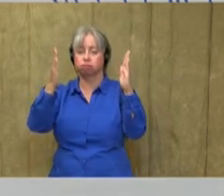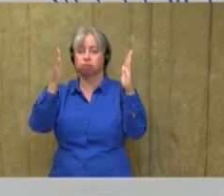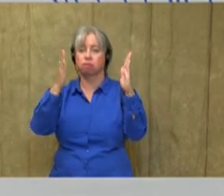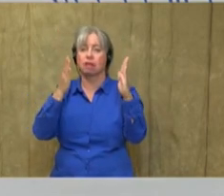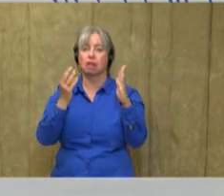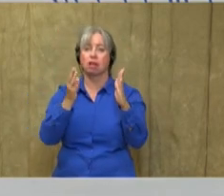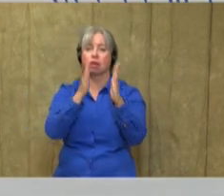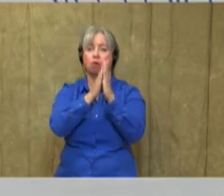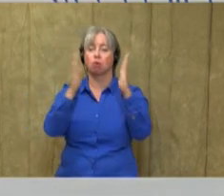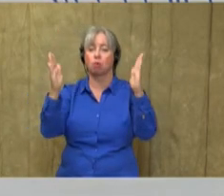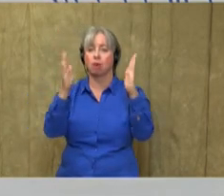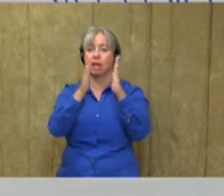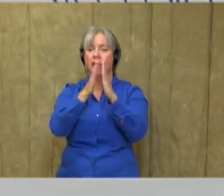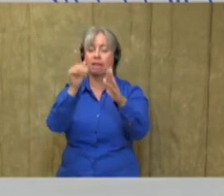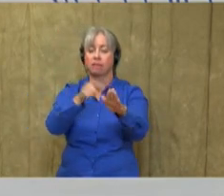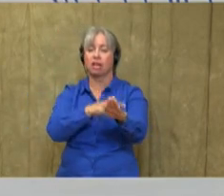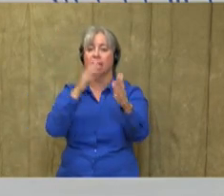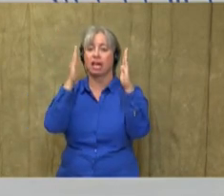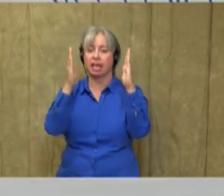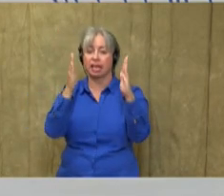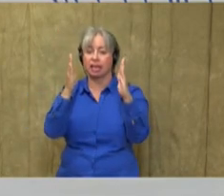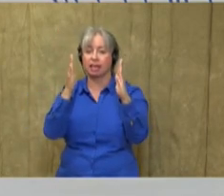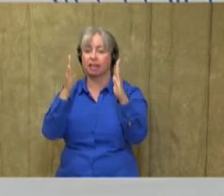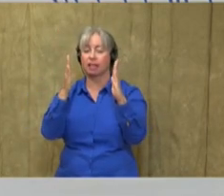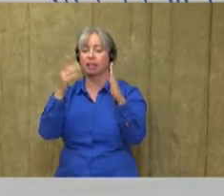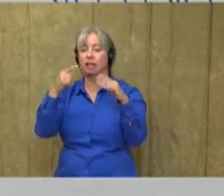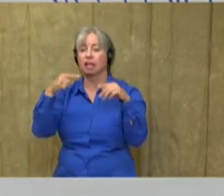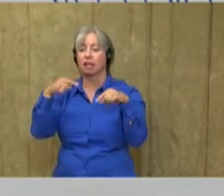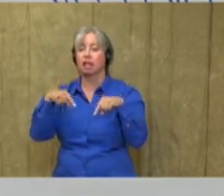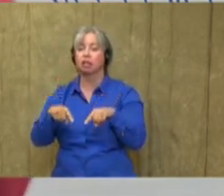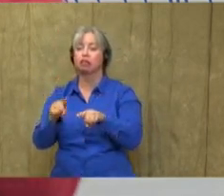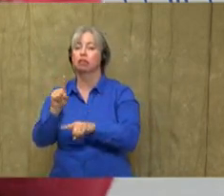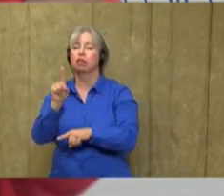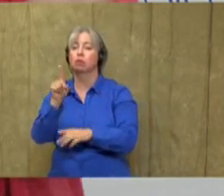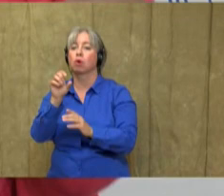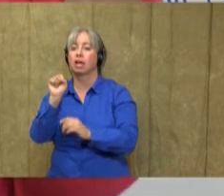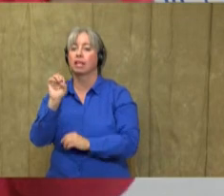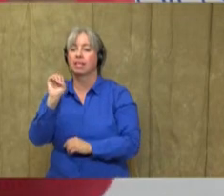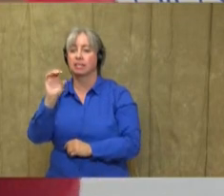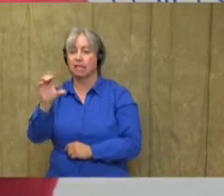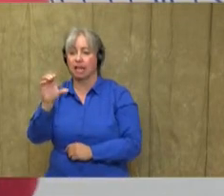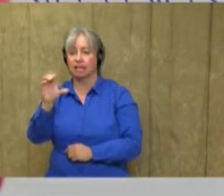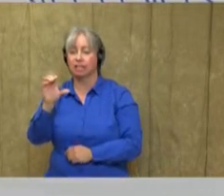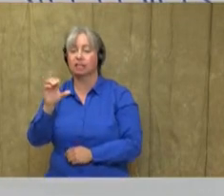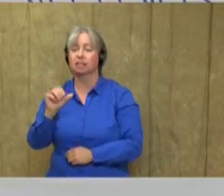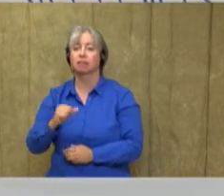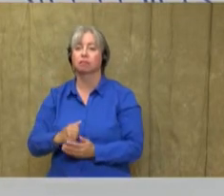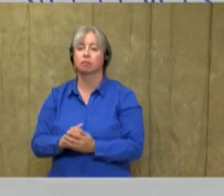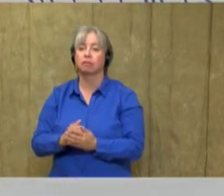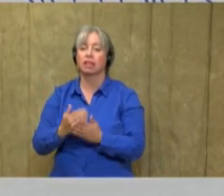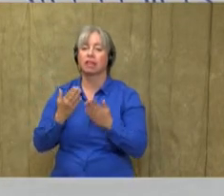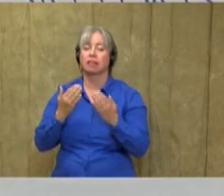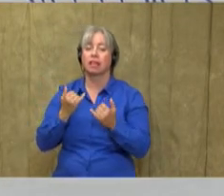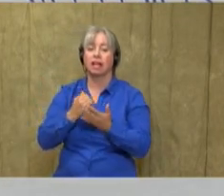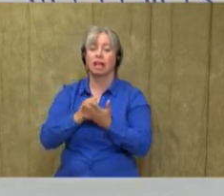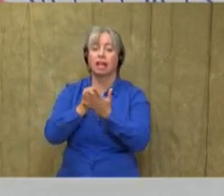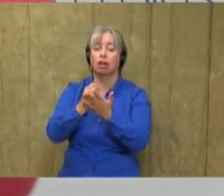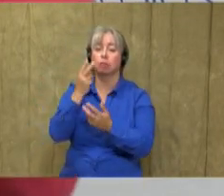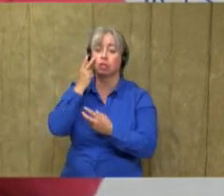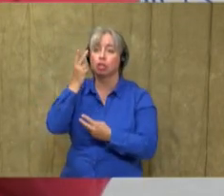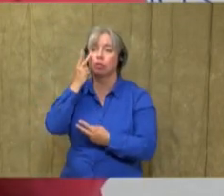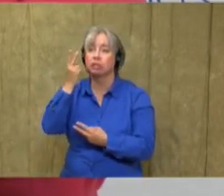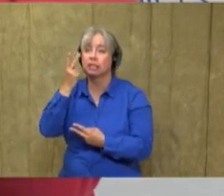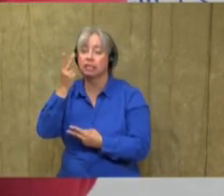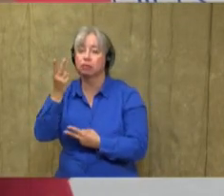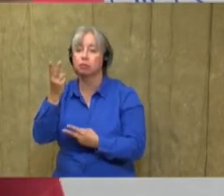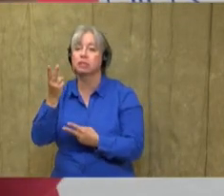that wavelength passes by a 1 second doorway or a 1 second window. That helps you visualize how frequent the wave